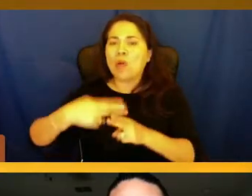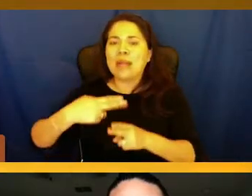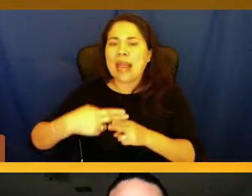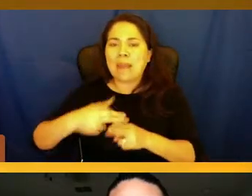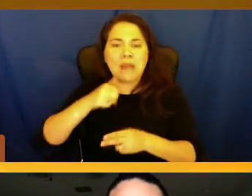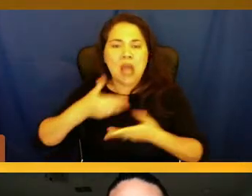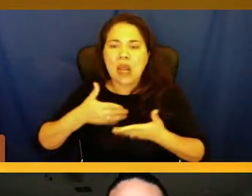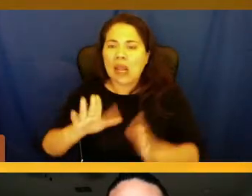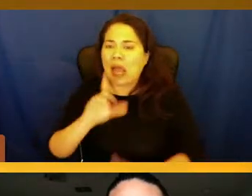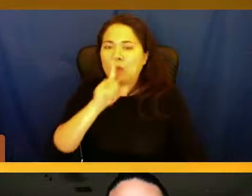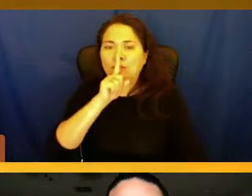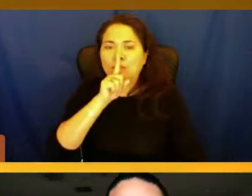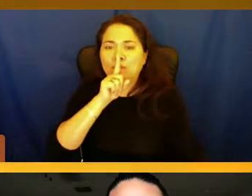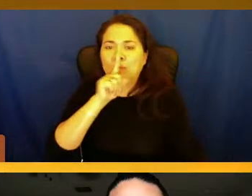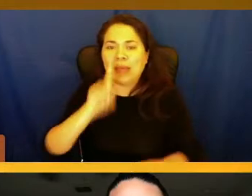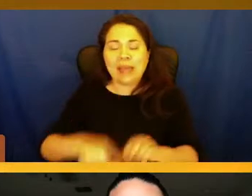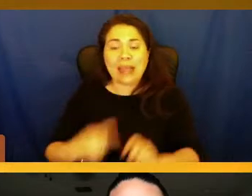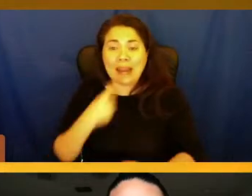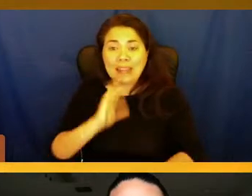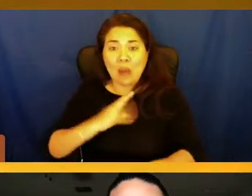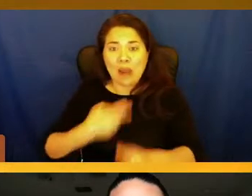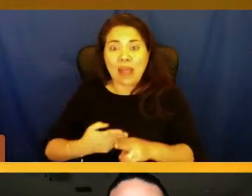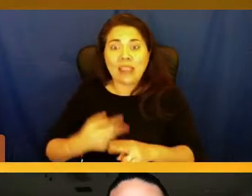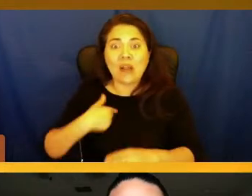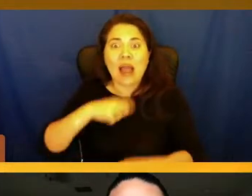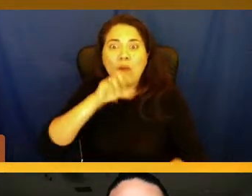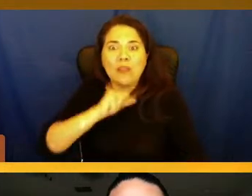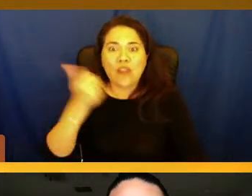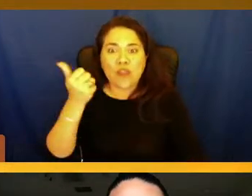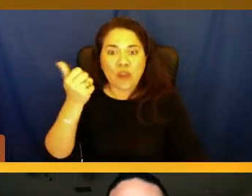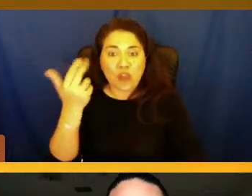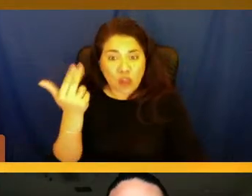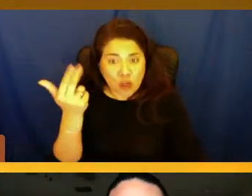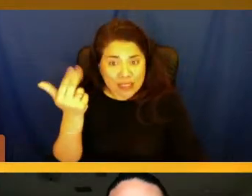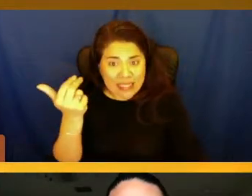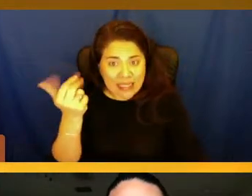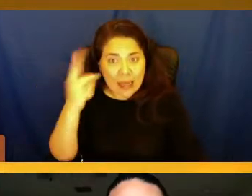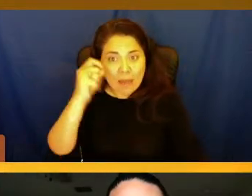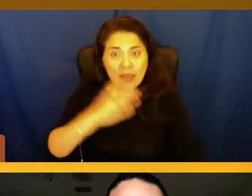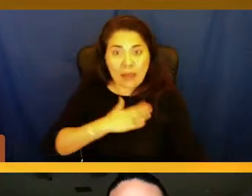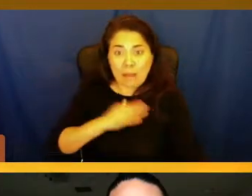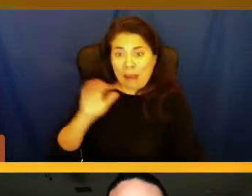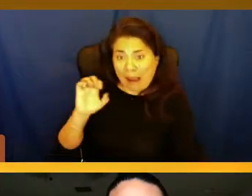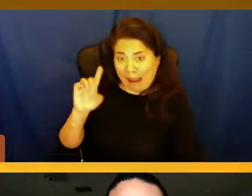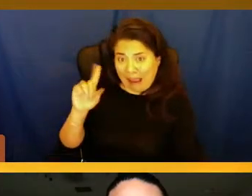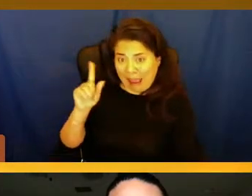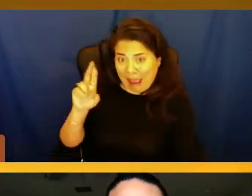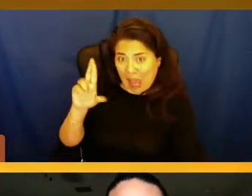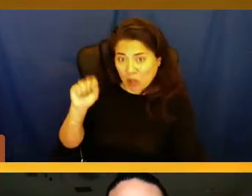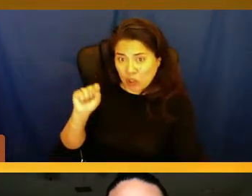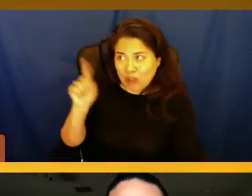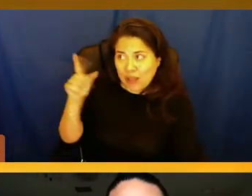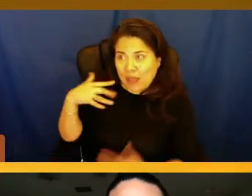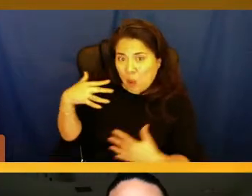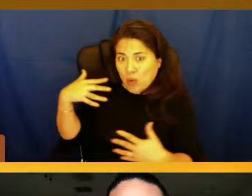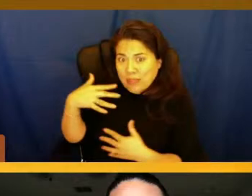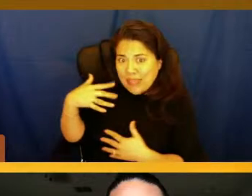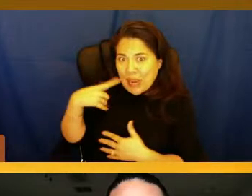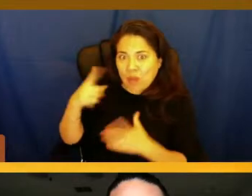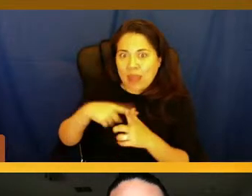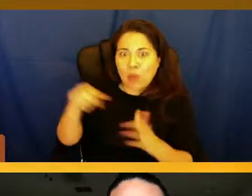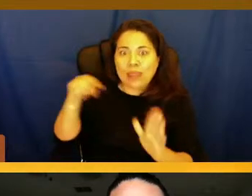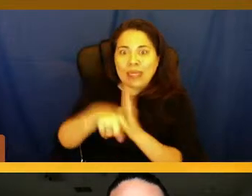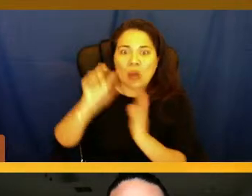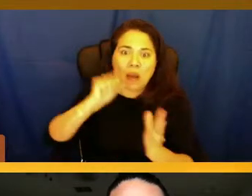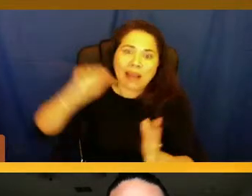allowed to be said until I was 13. And it's because the elders of my family were afraid that I would be lynched.